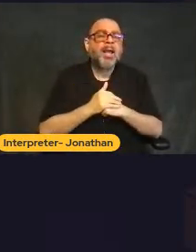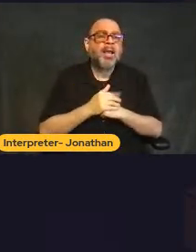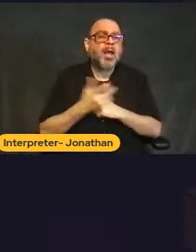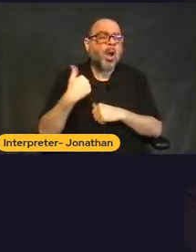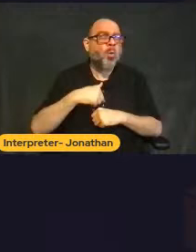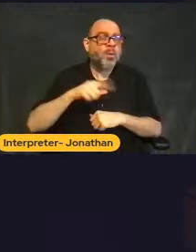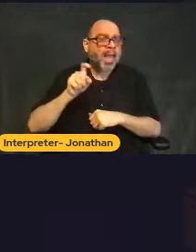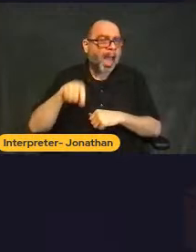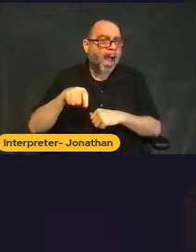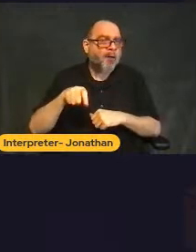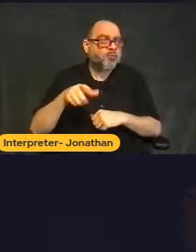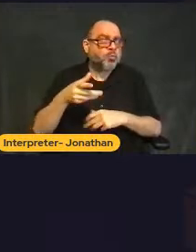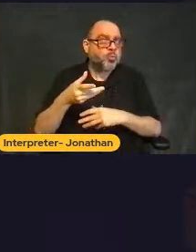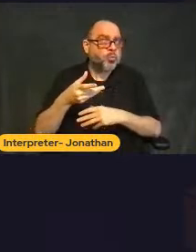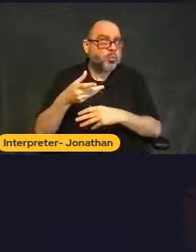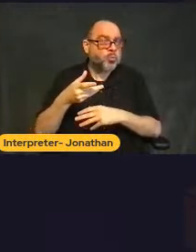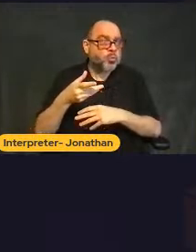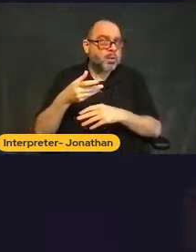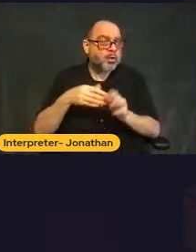create